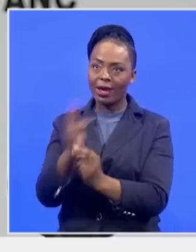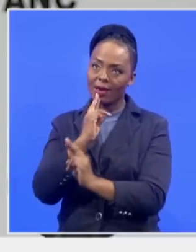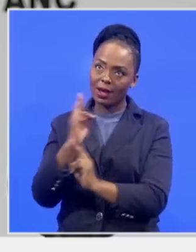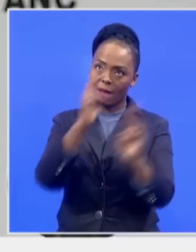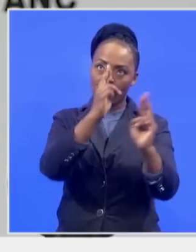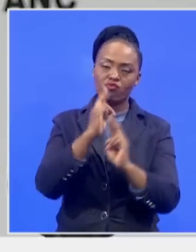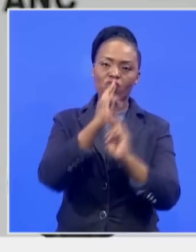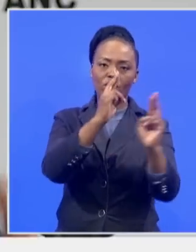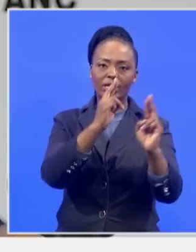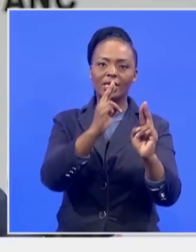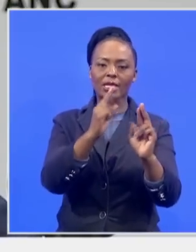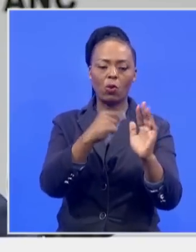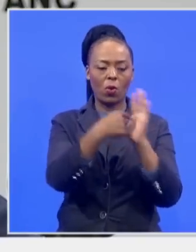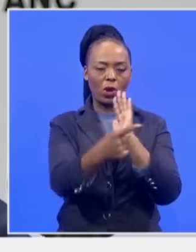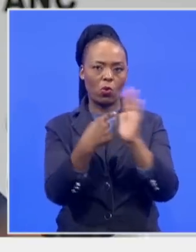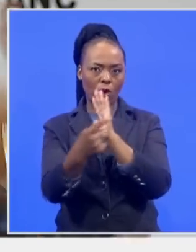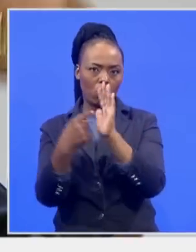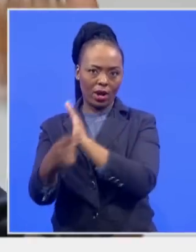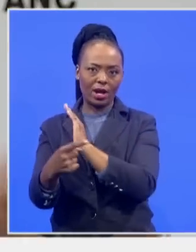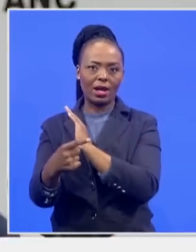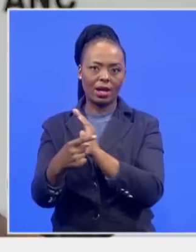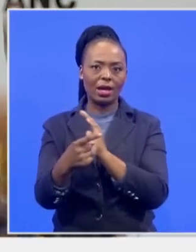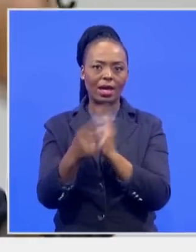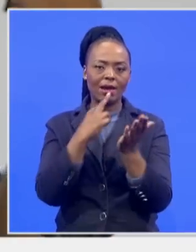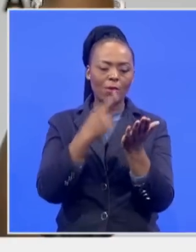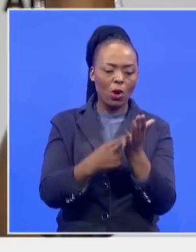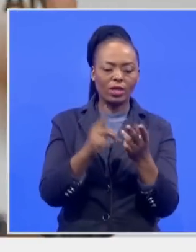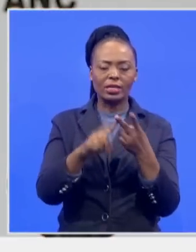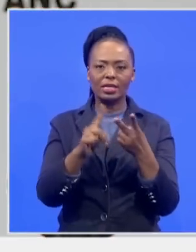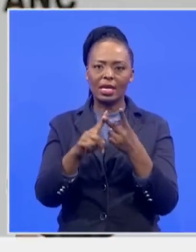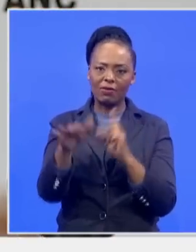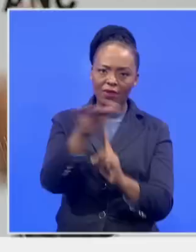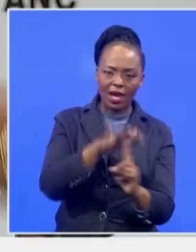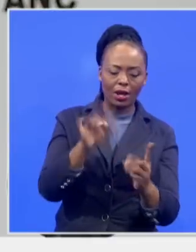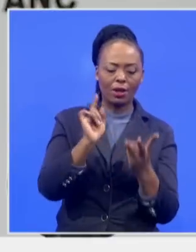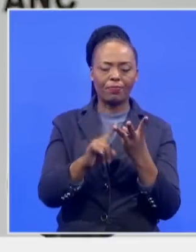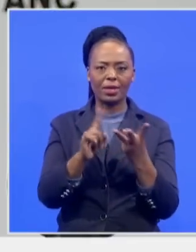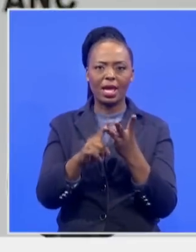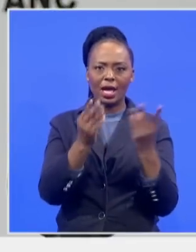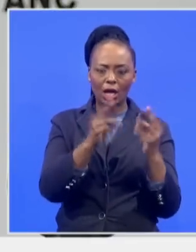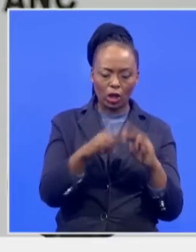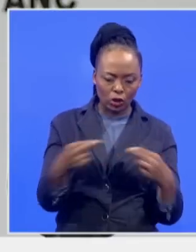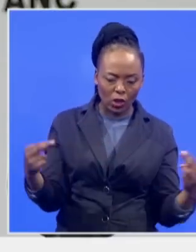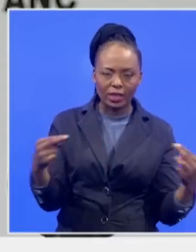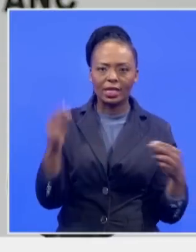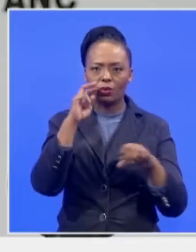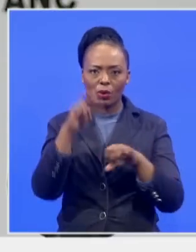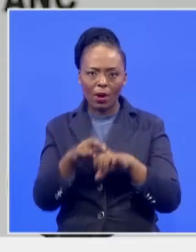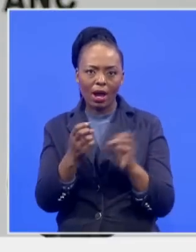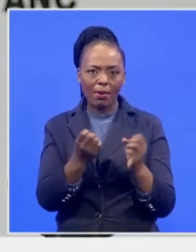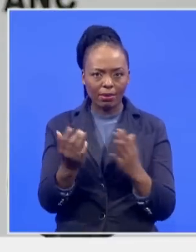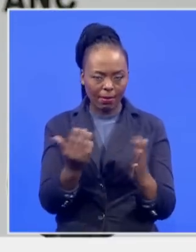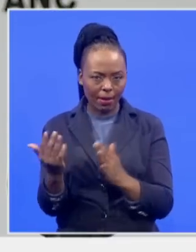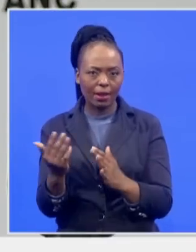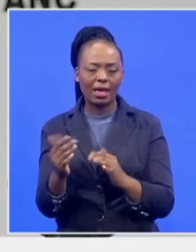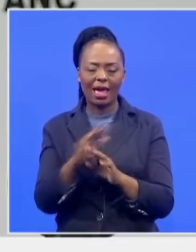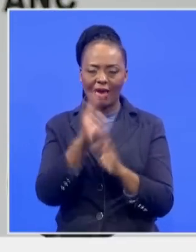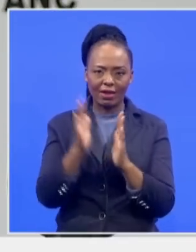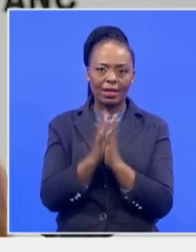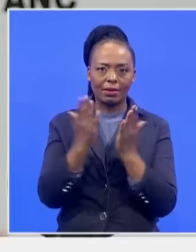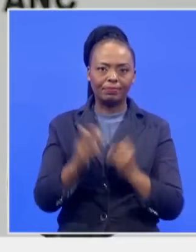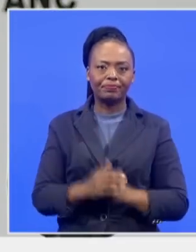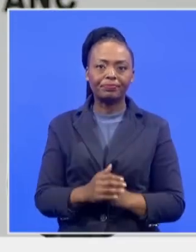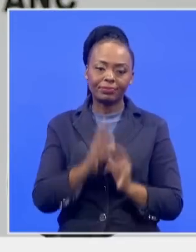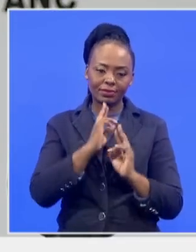officials bi-weekly on the state of readiness, venues, resources required, and all of that. so that